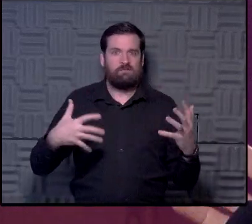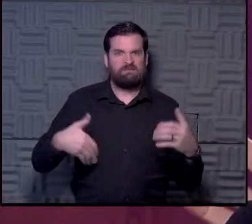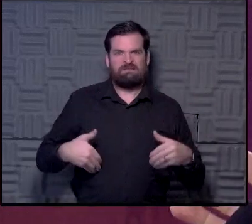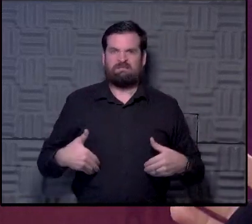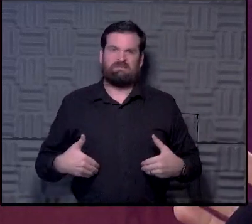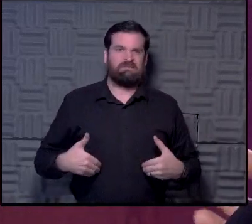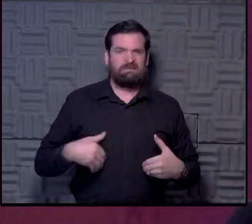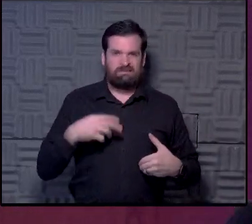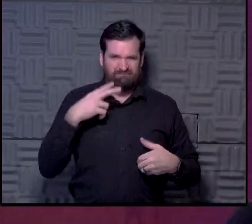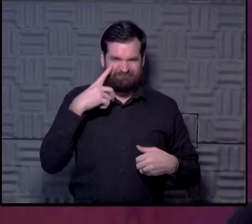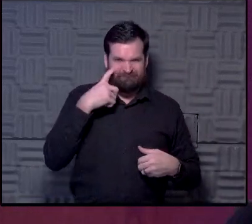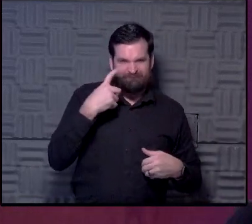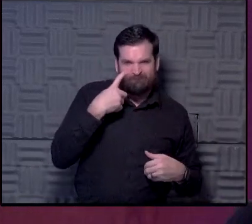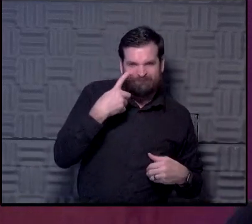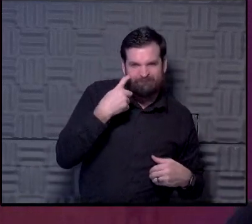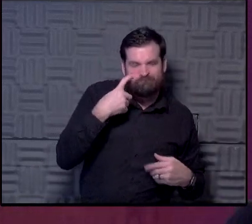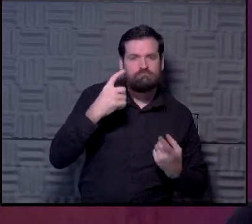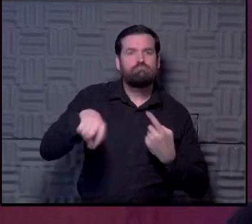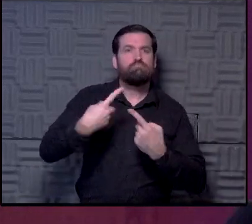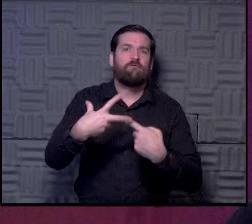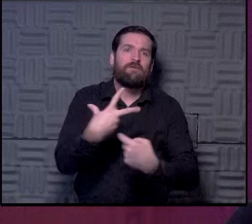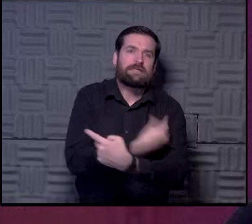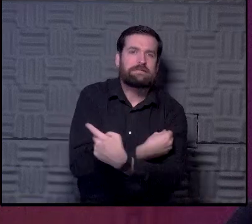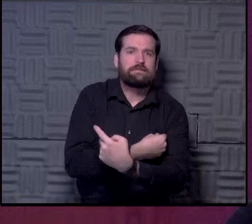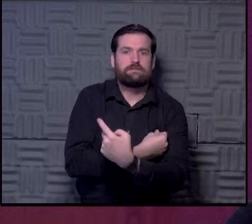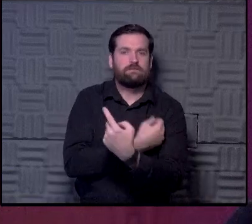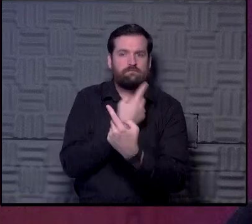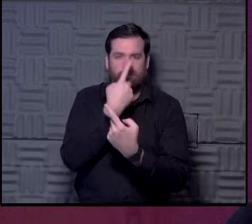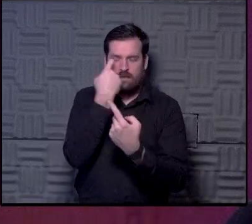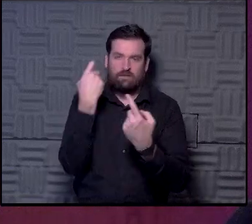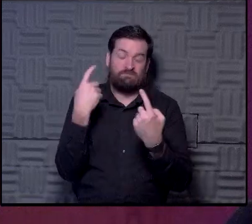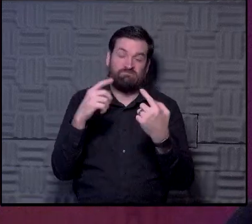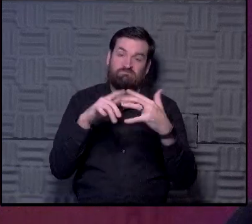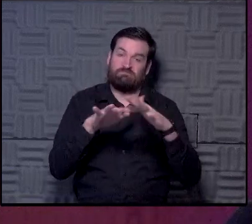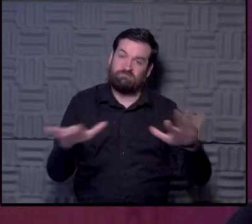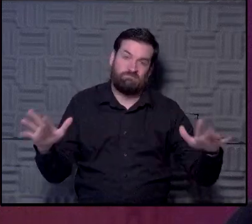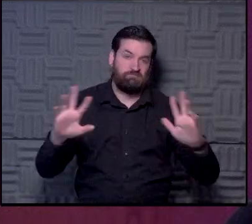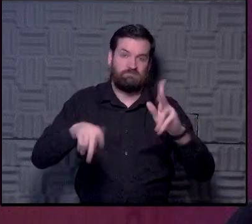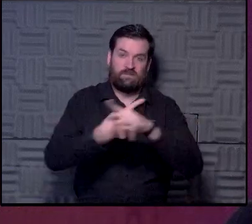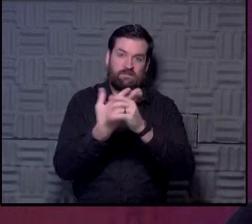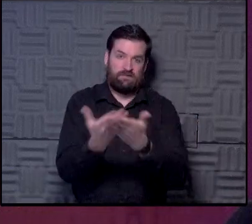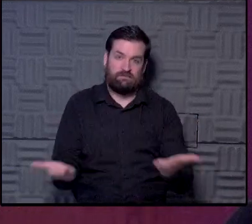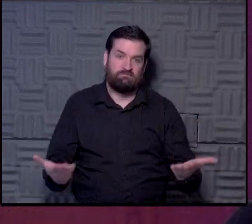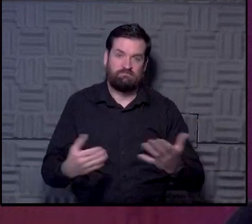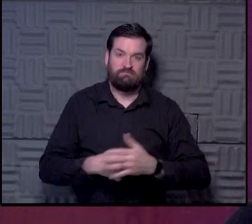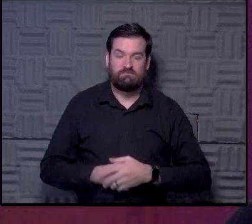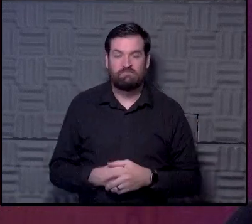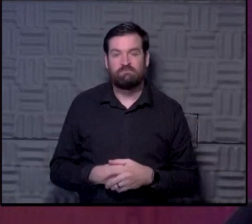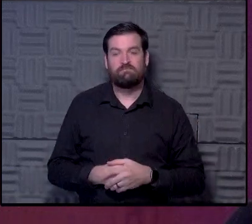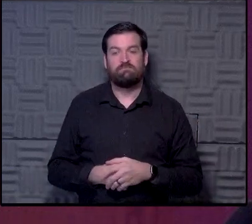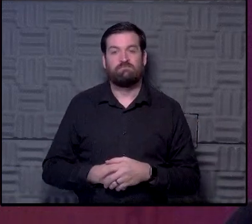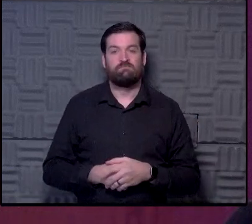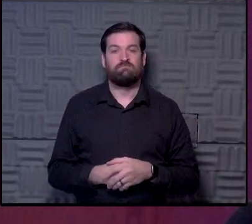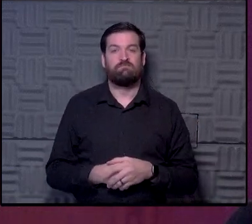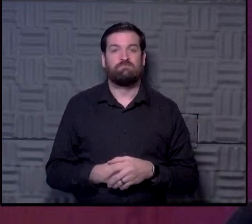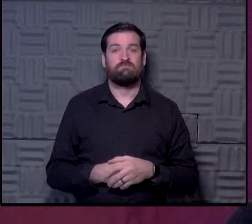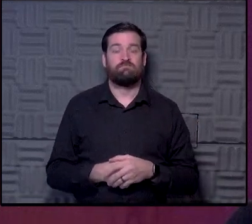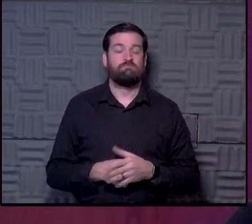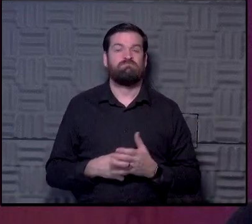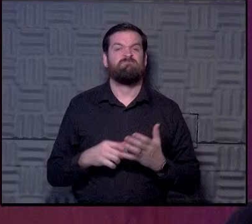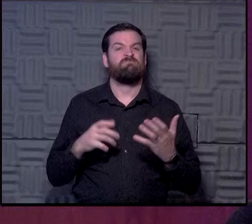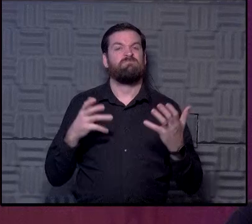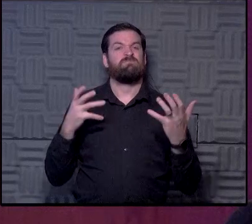broad communities about vaccines based on all kinds of things. And I think that it's